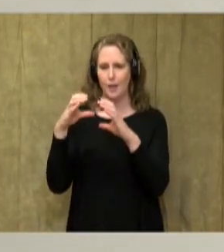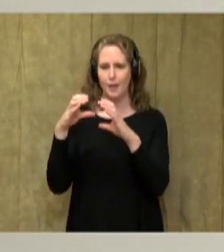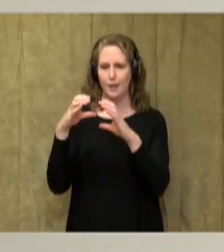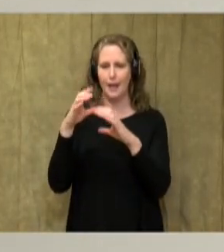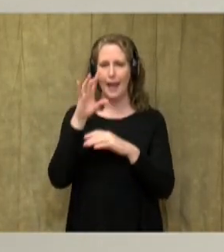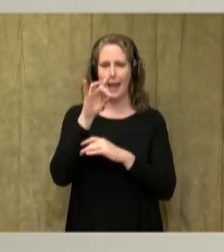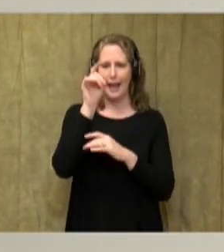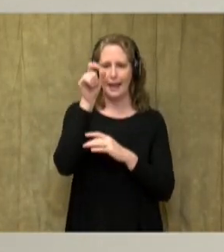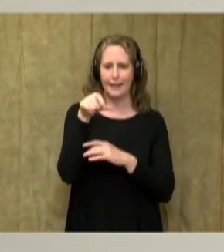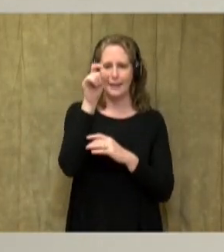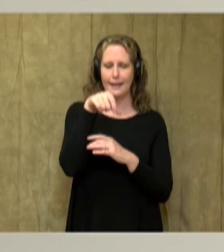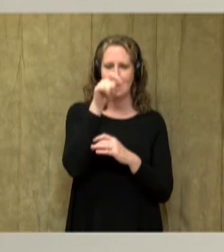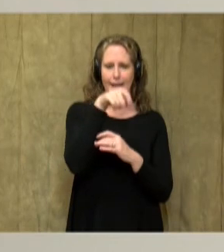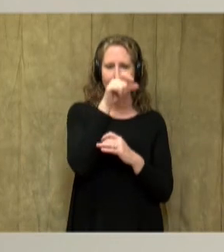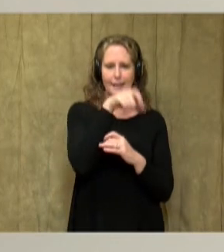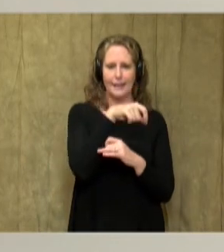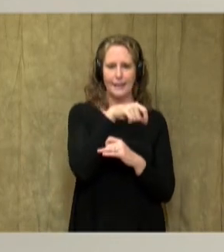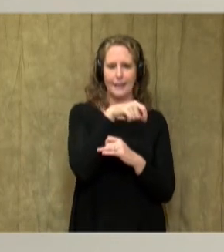8 tens.